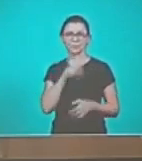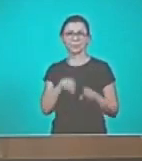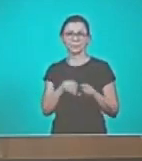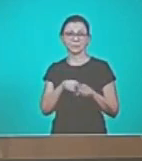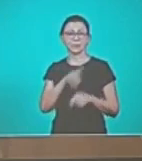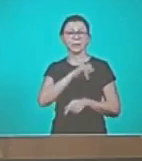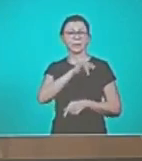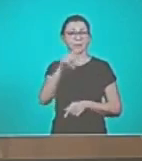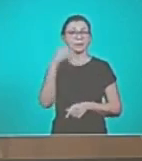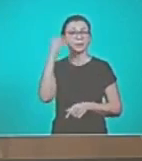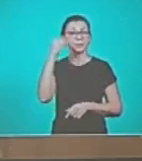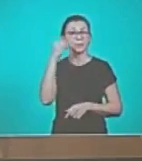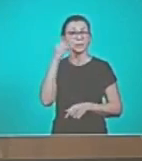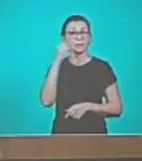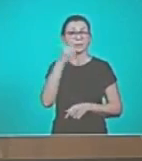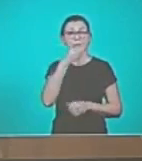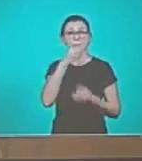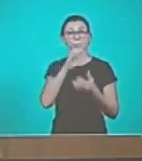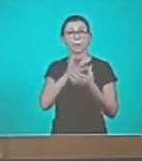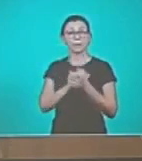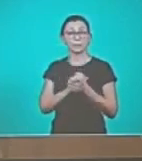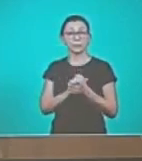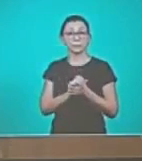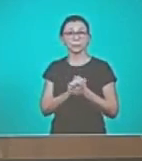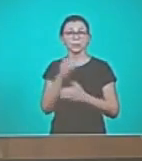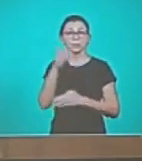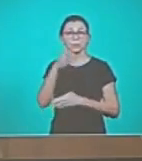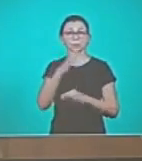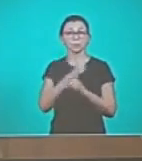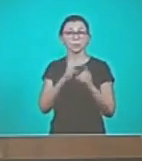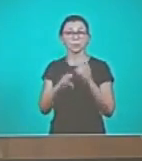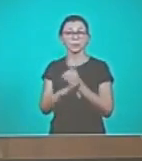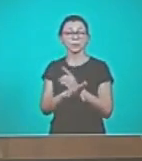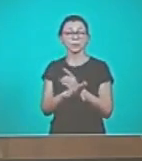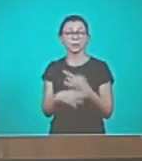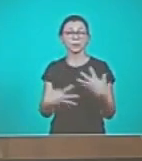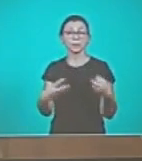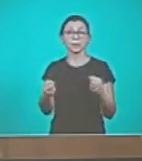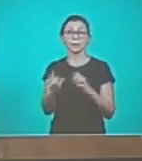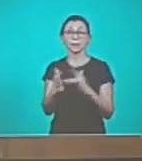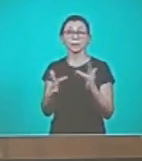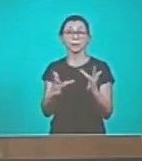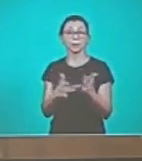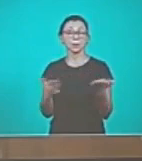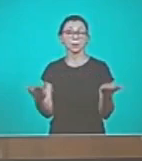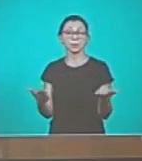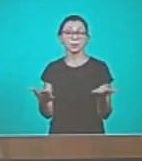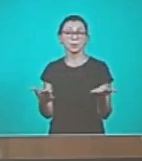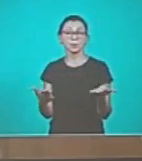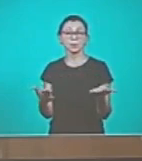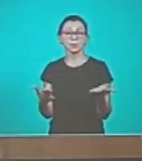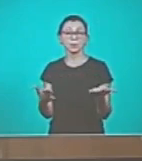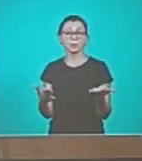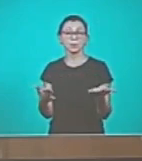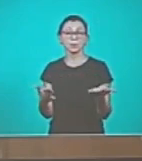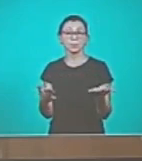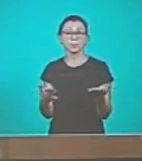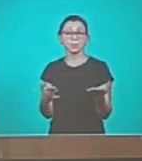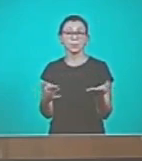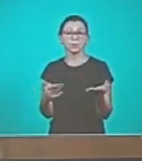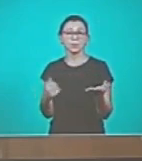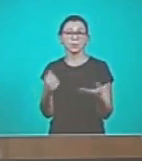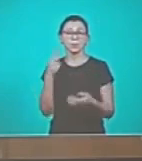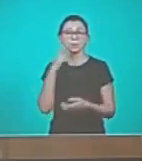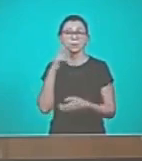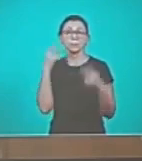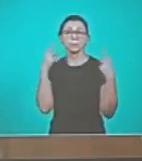her experience with her husband that became a convert on Sunday school. he lived an entire life and we're preaching,